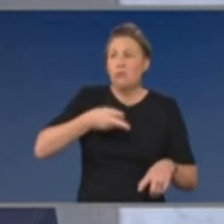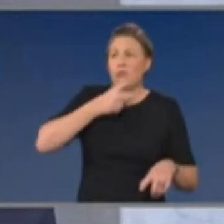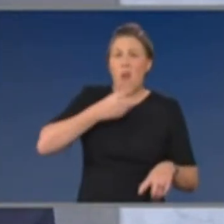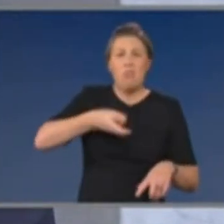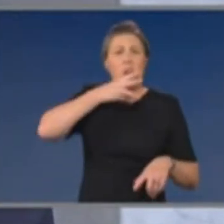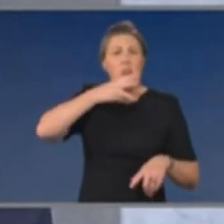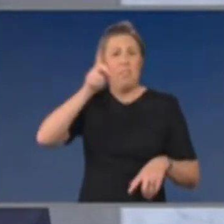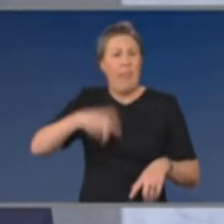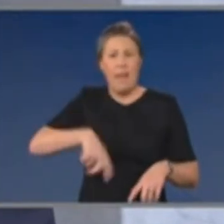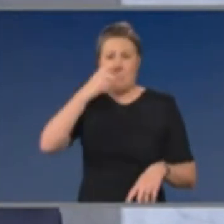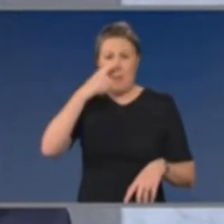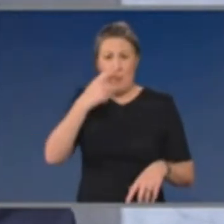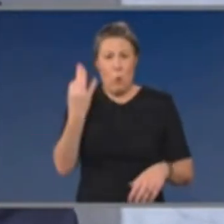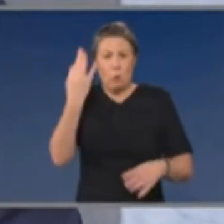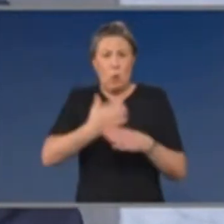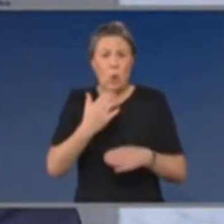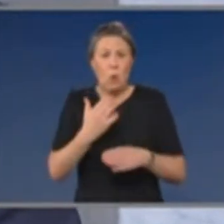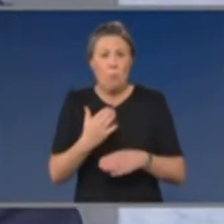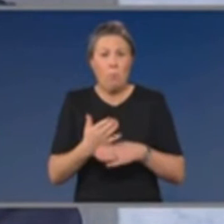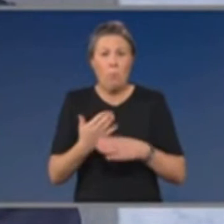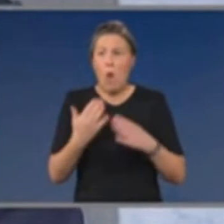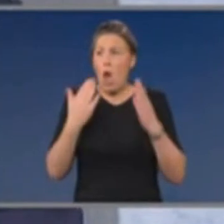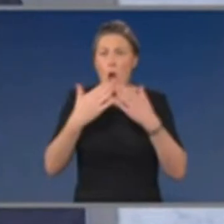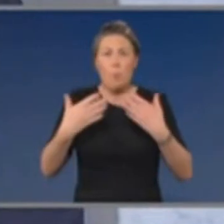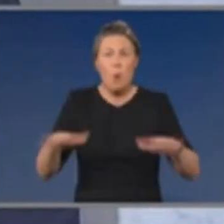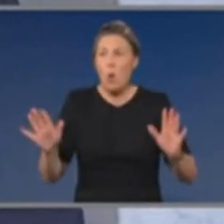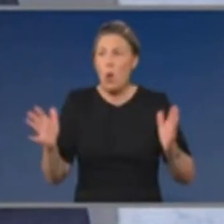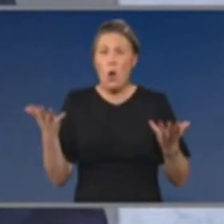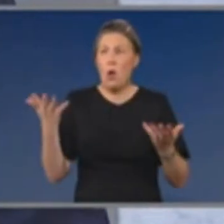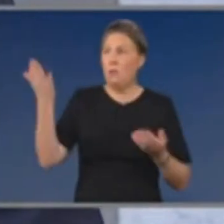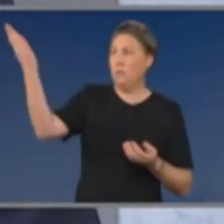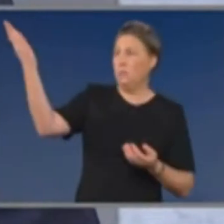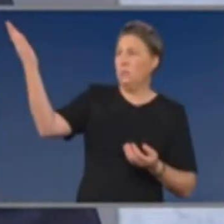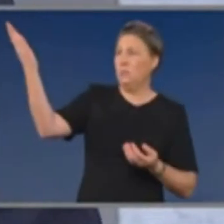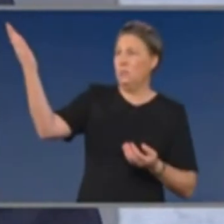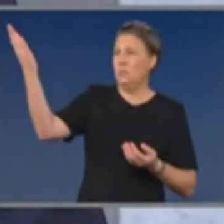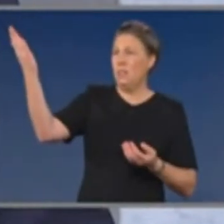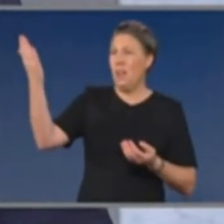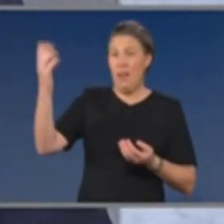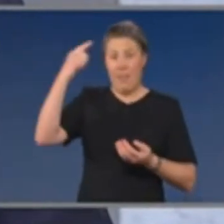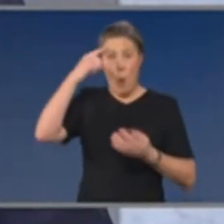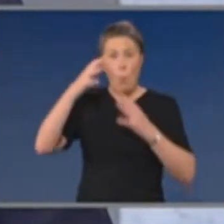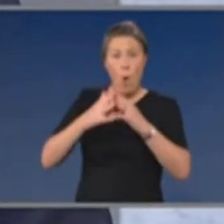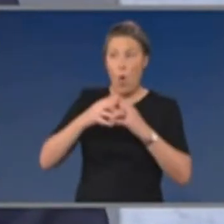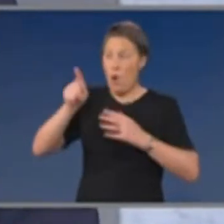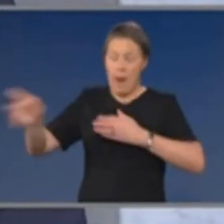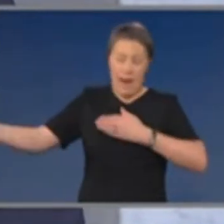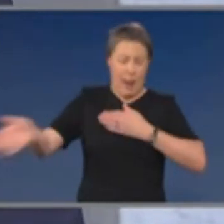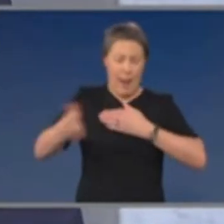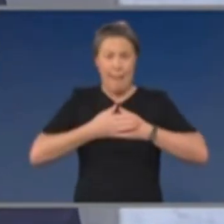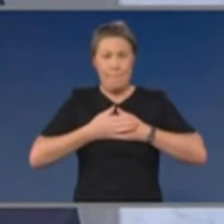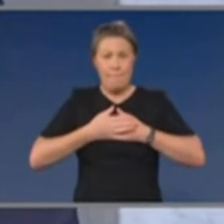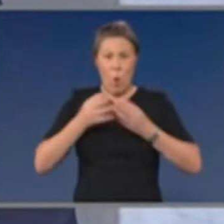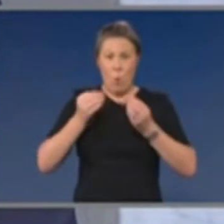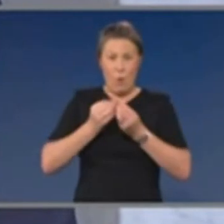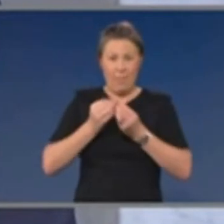start, and other businesses closed and livelihoods destroyed. And then you've got to weigh that up against what it actually achieves. Let's not forget that in Victoria they